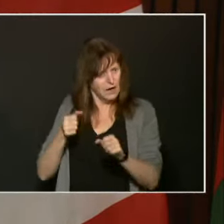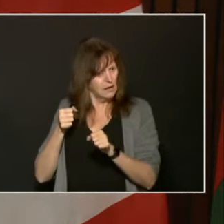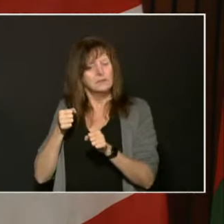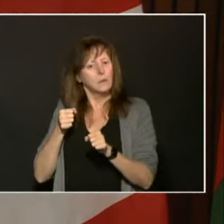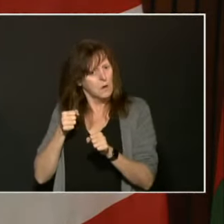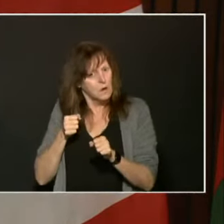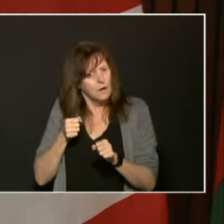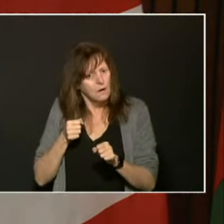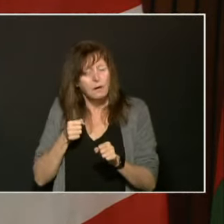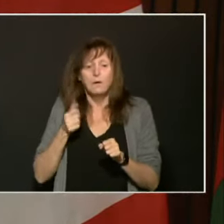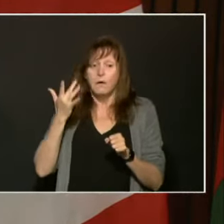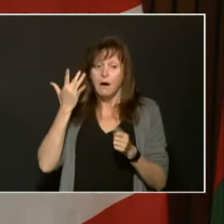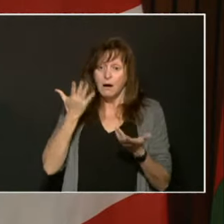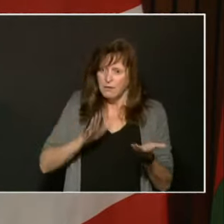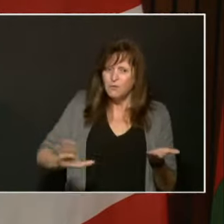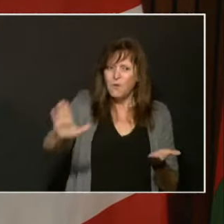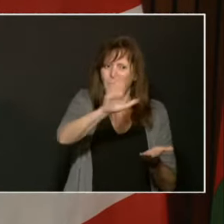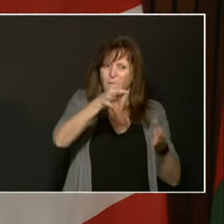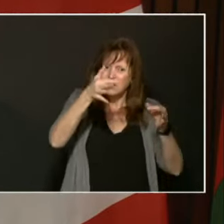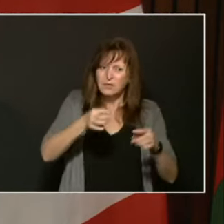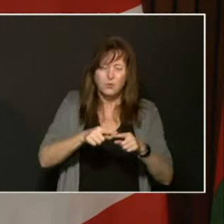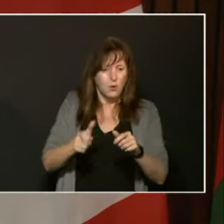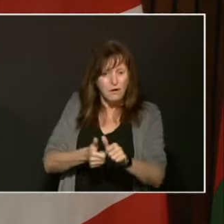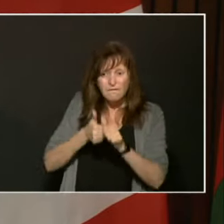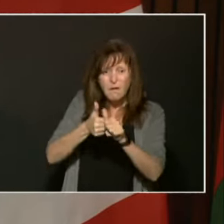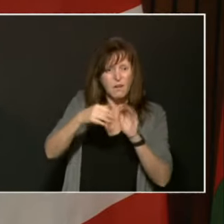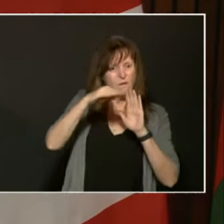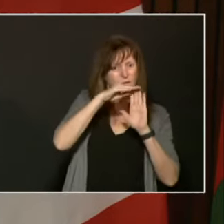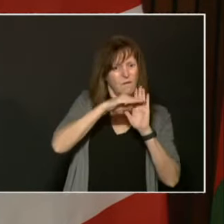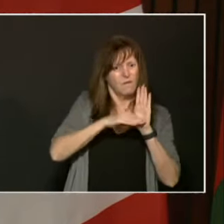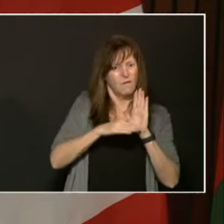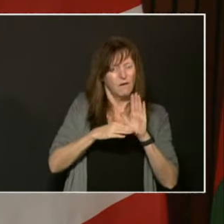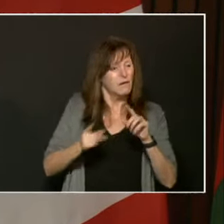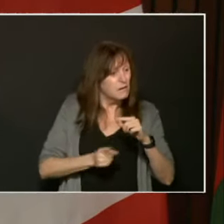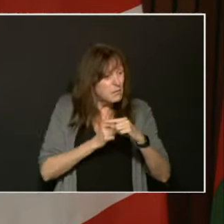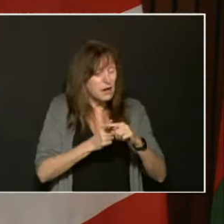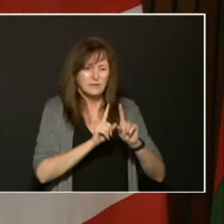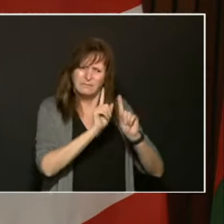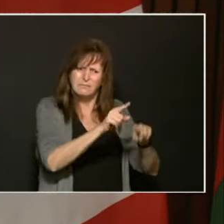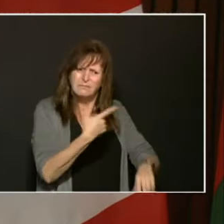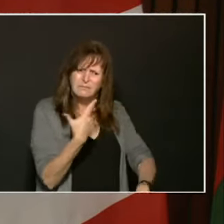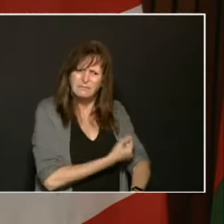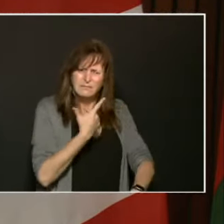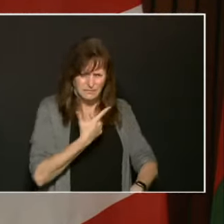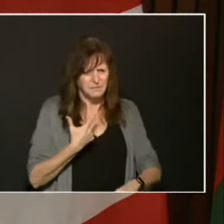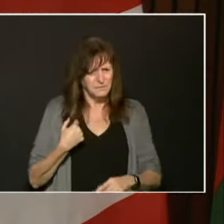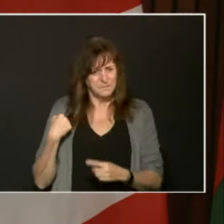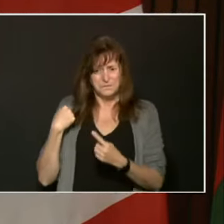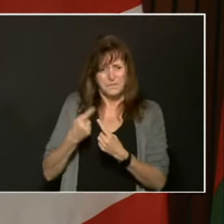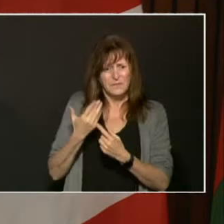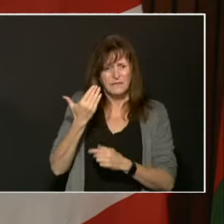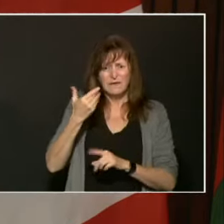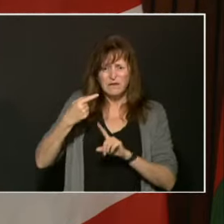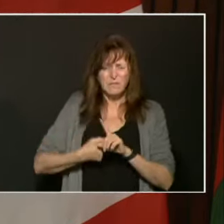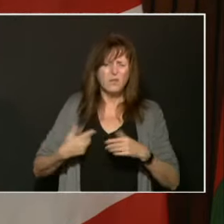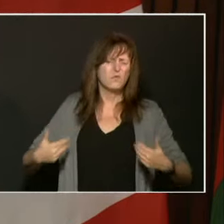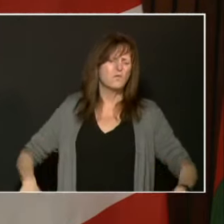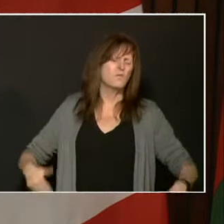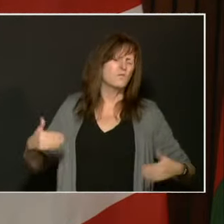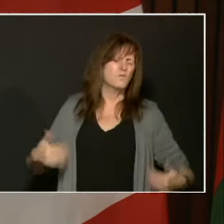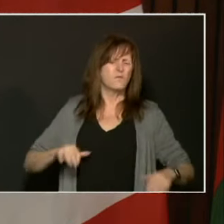course on the public health measures. The last 15 months have been incredibly challenging. That's true almost everywhere in the